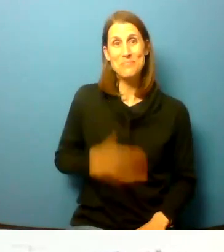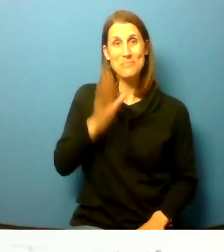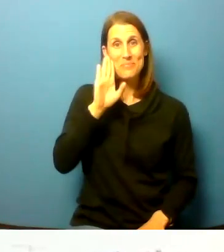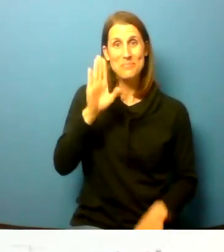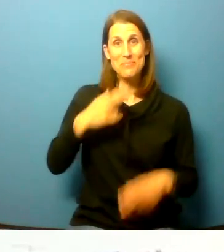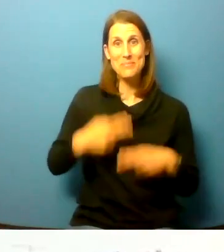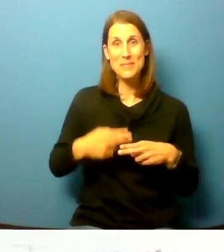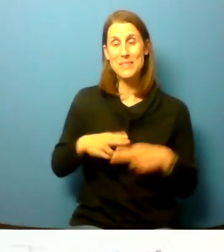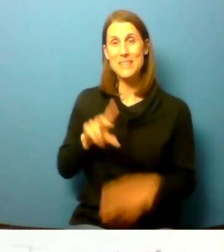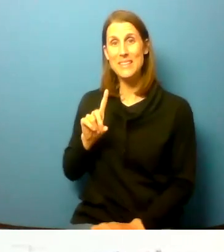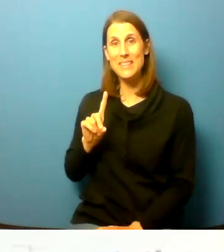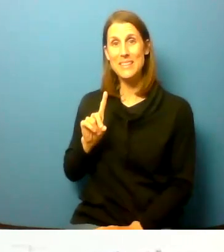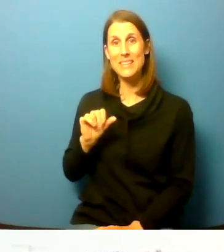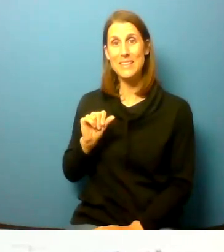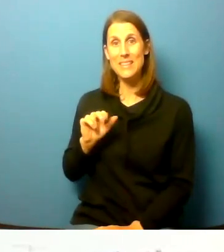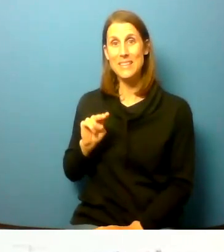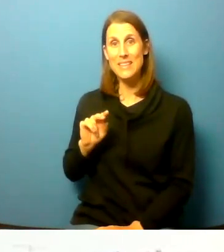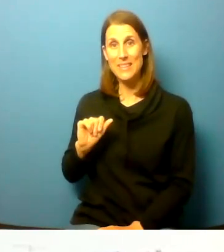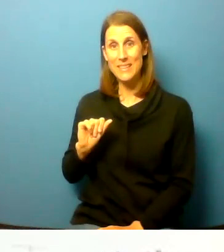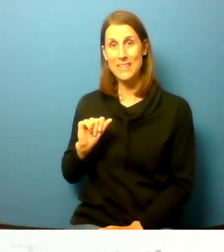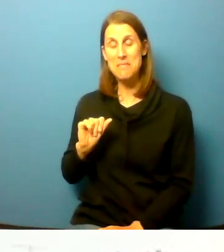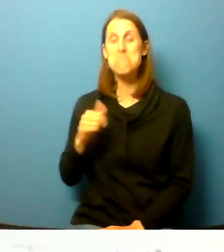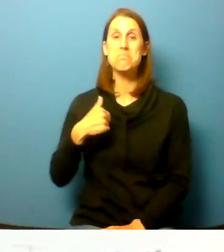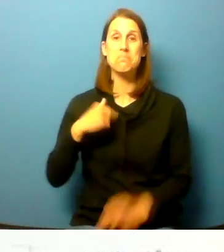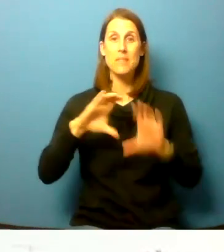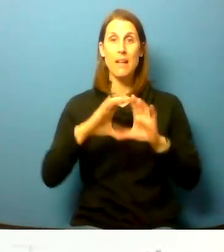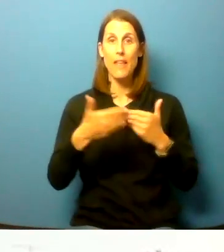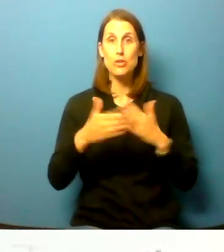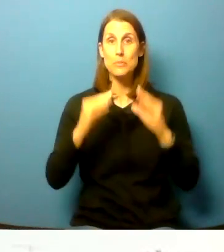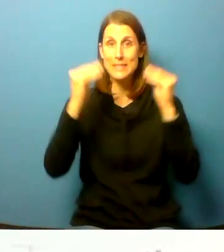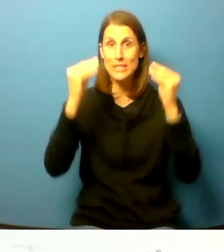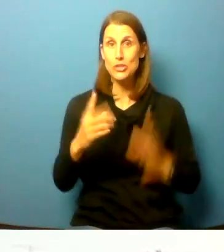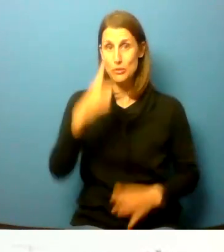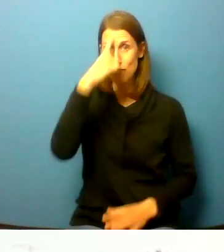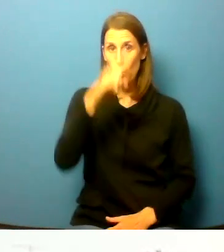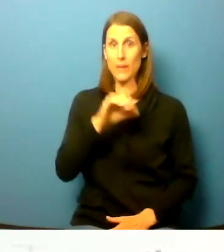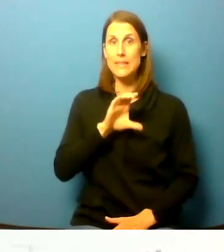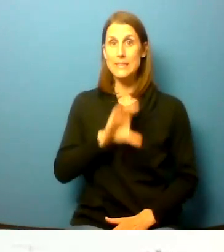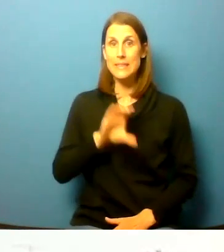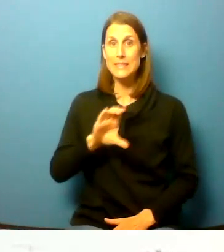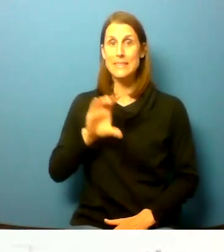Dana Peterson. I'm a classroom teacher for the CCC program,